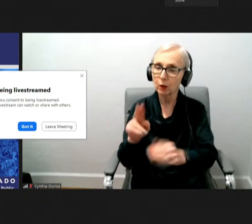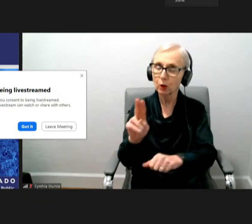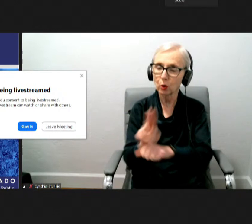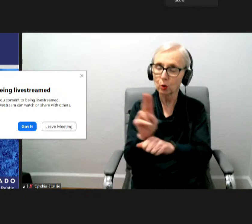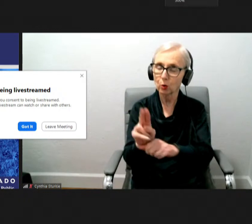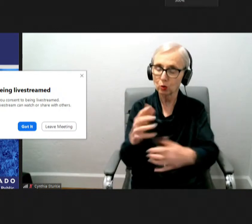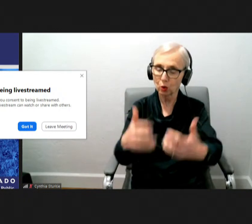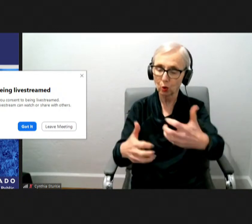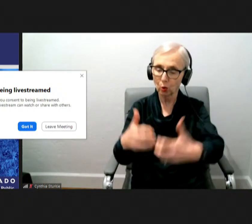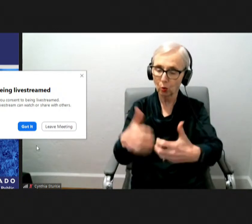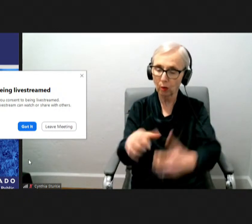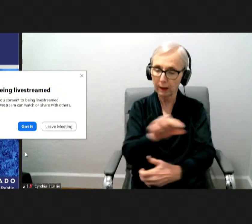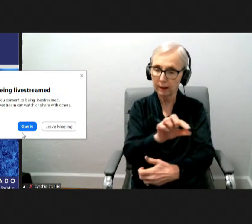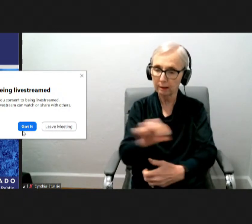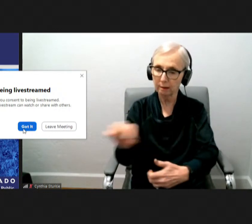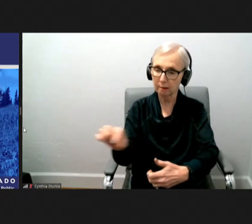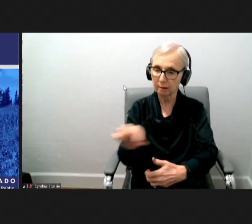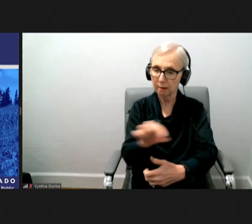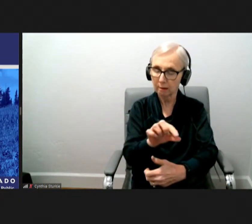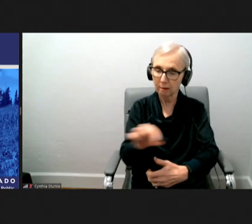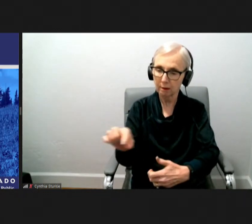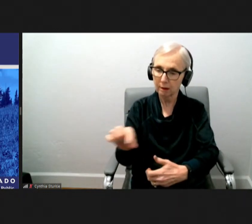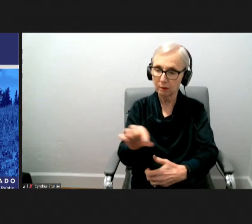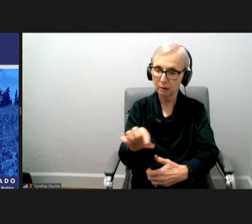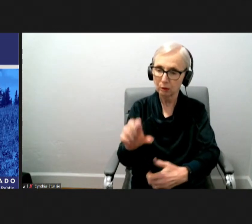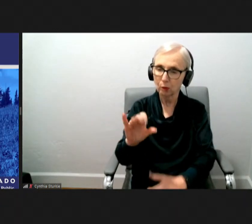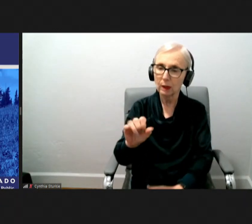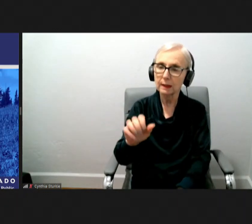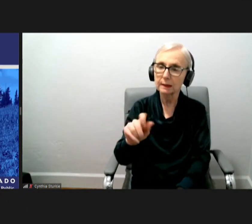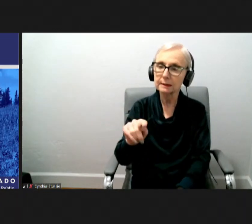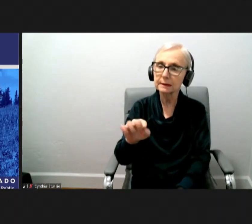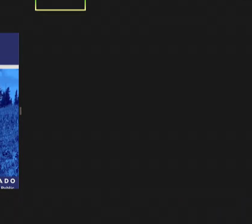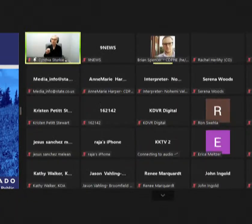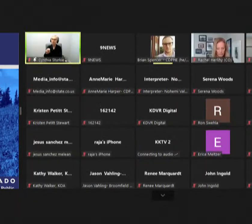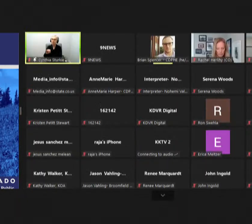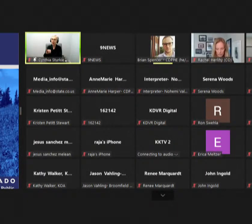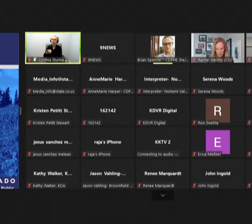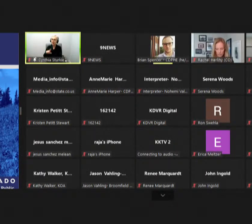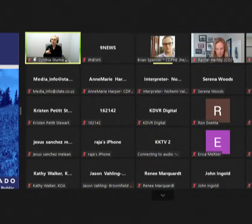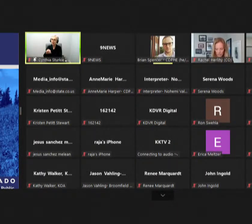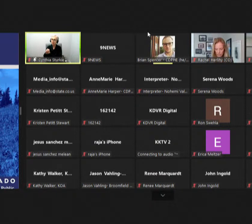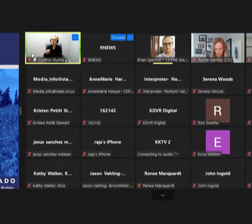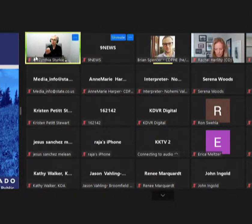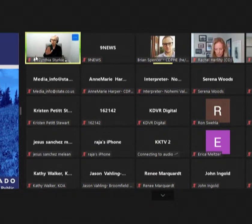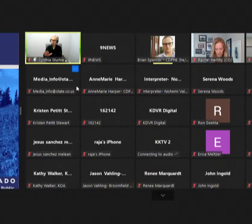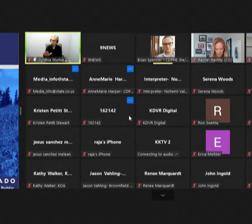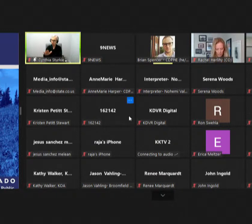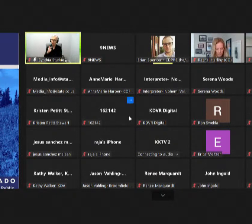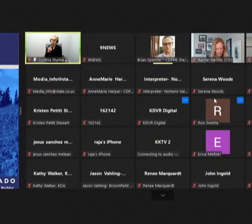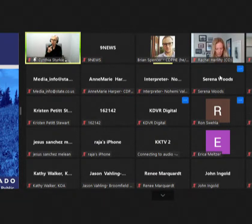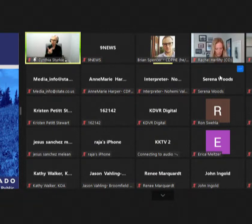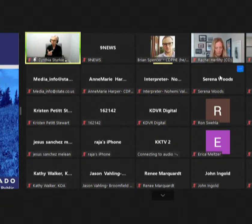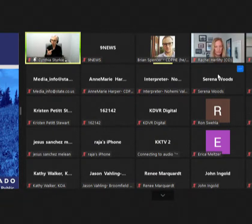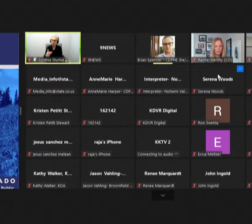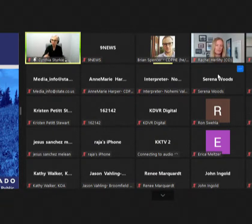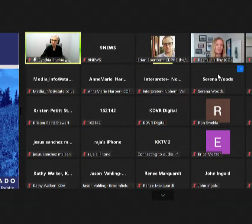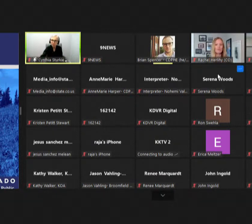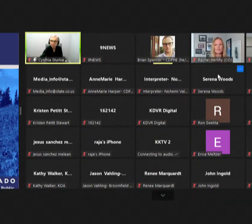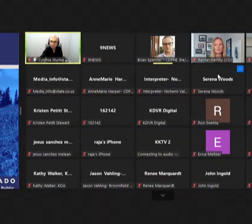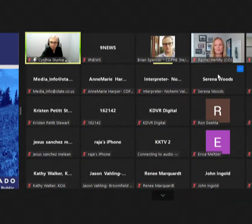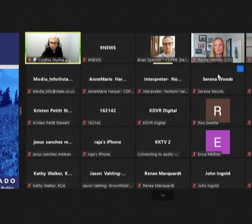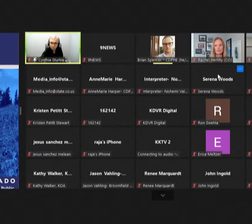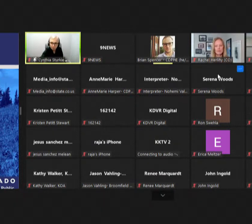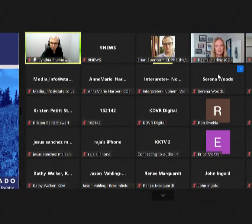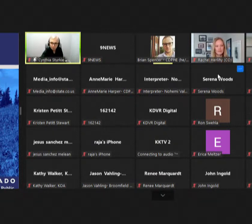bar. You can move that from the left and right to customize your view a little bit during the press conference, and suggest trying gallery mode for the